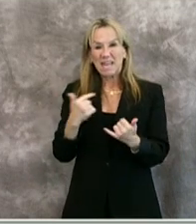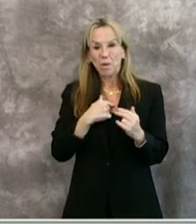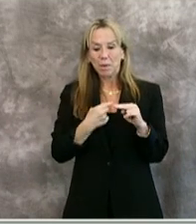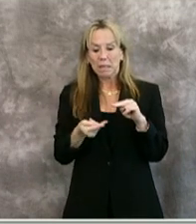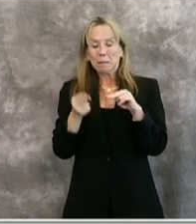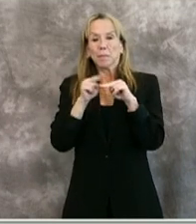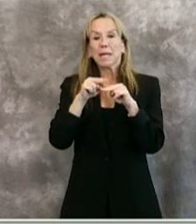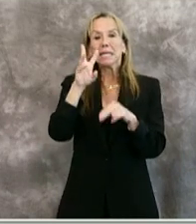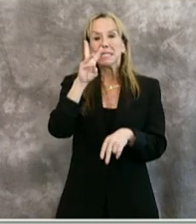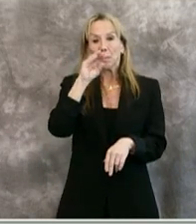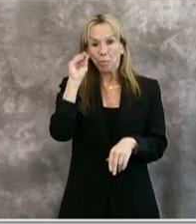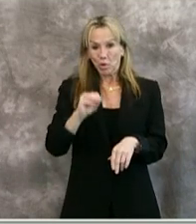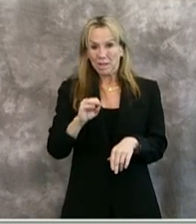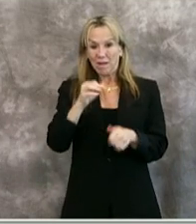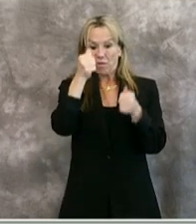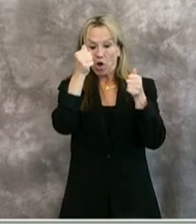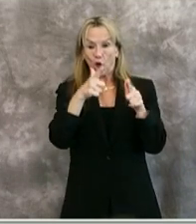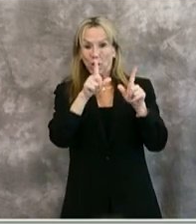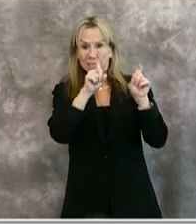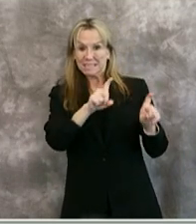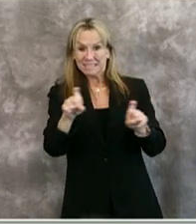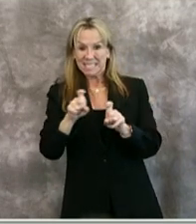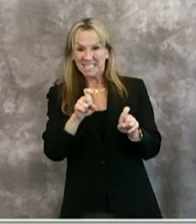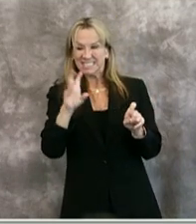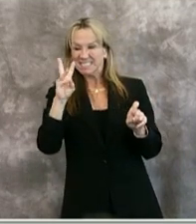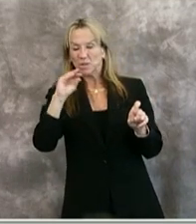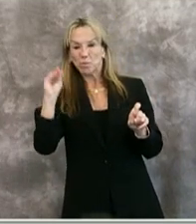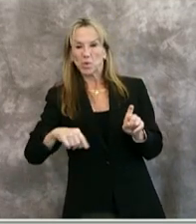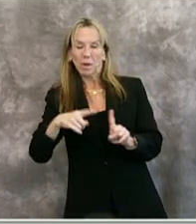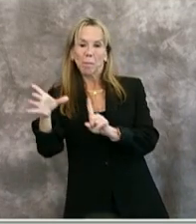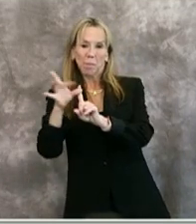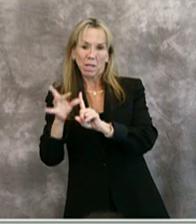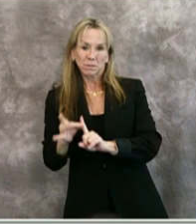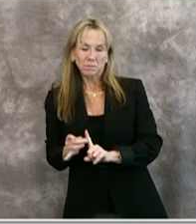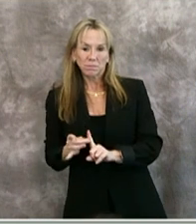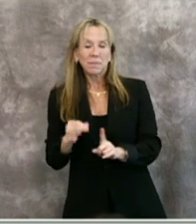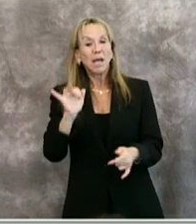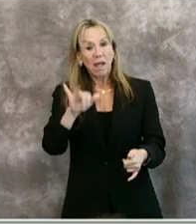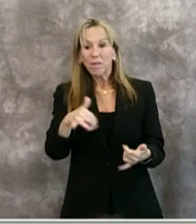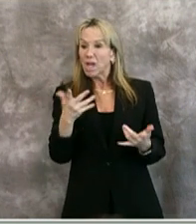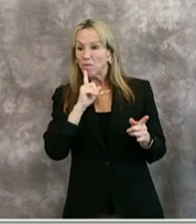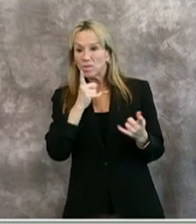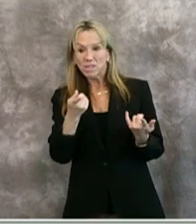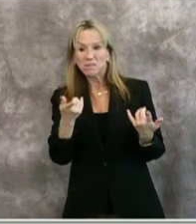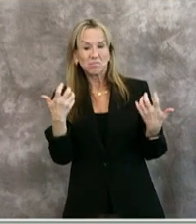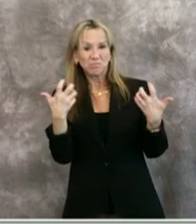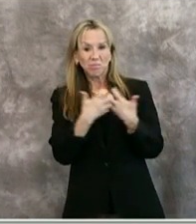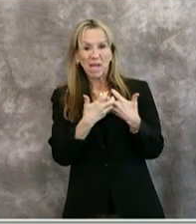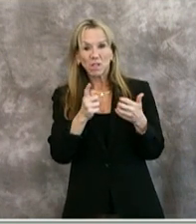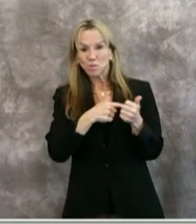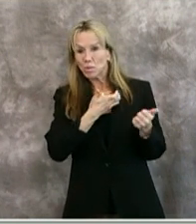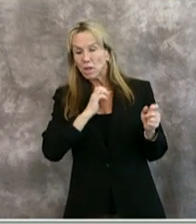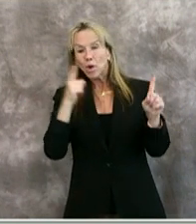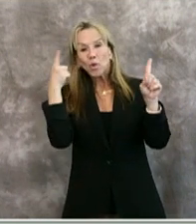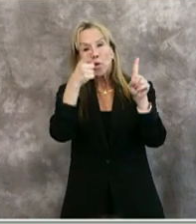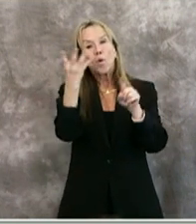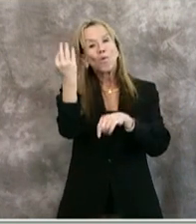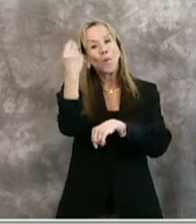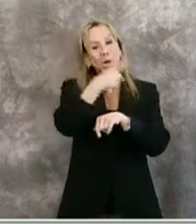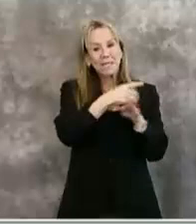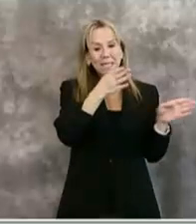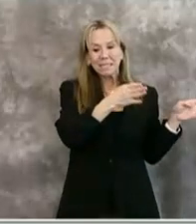6% of our test rate positive. That is right in line with our rolling 14-day average. Hospitalization daily